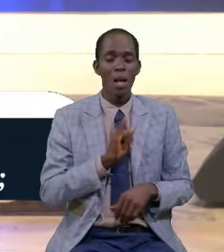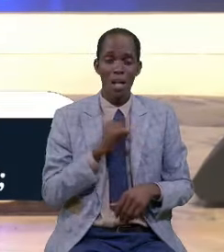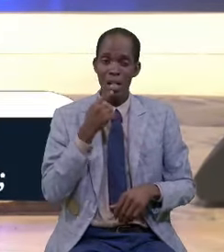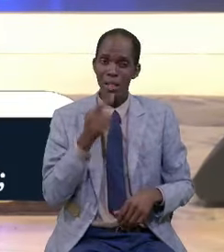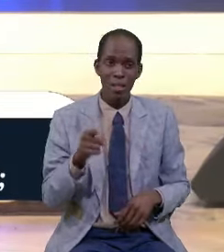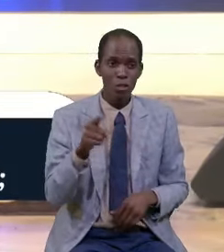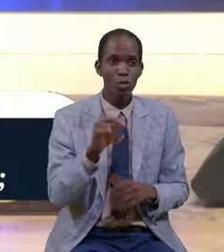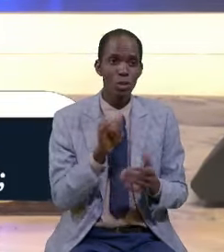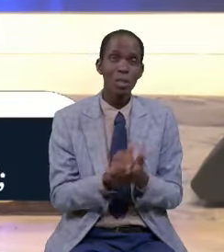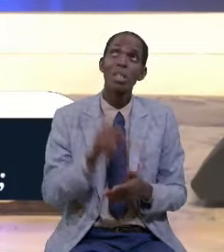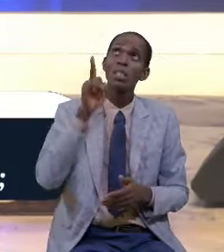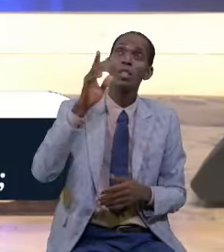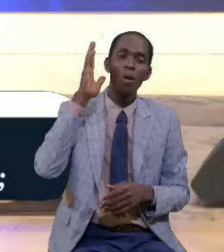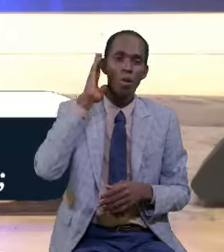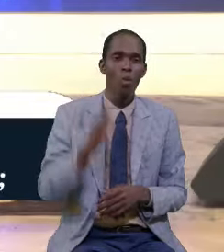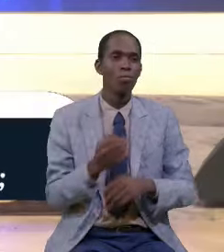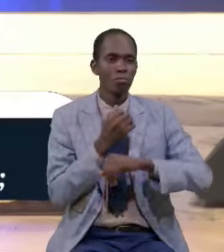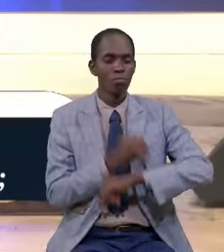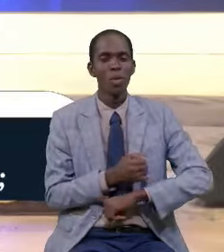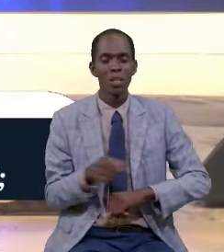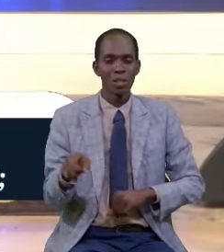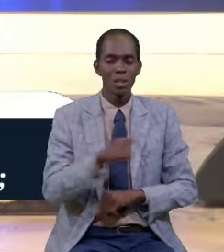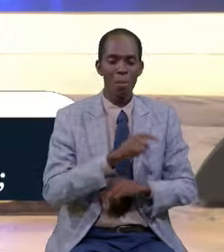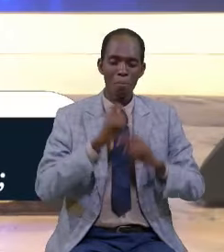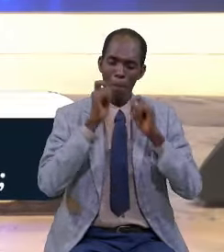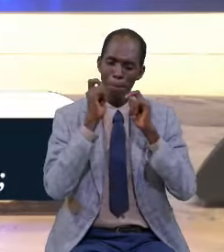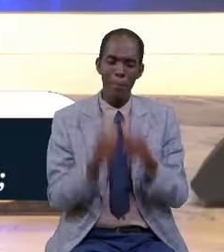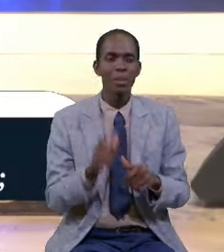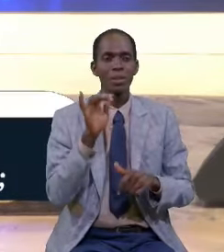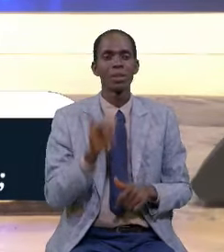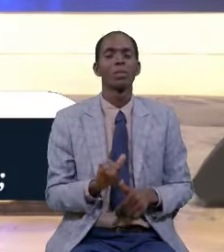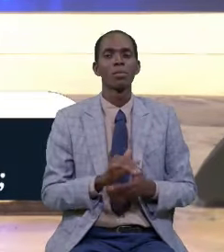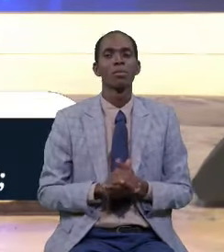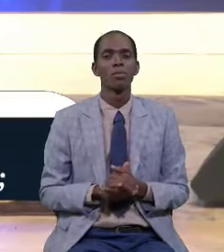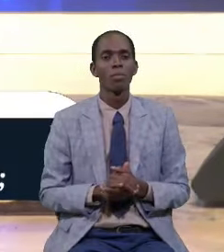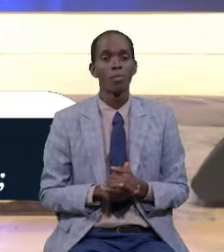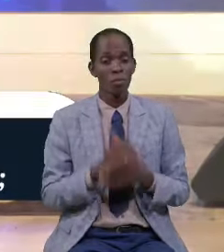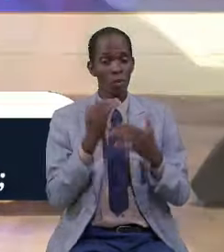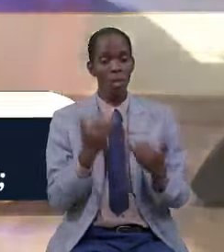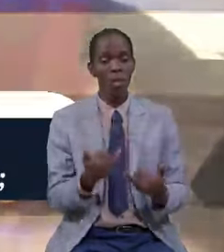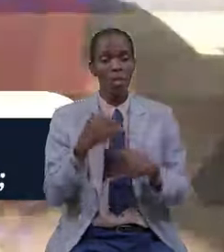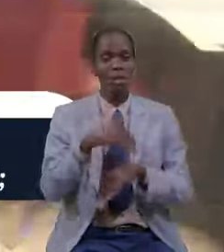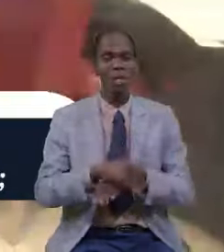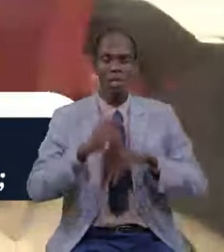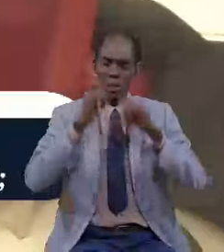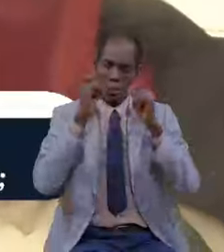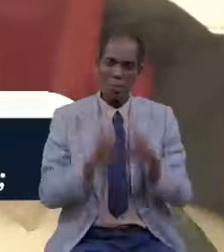will avenge them speedily. Tonight, speedily.